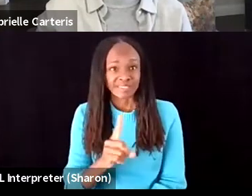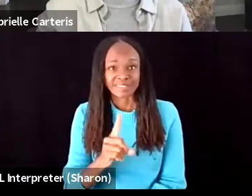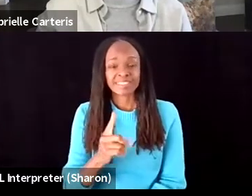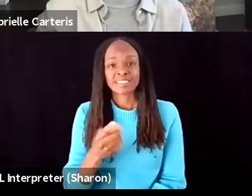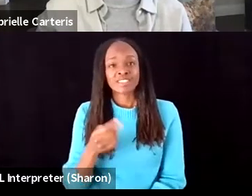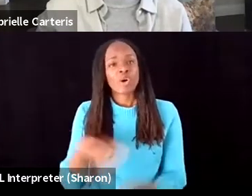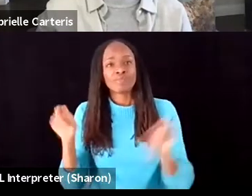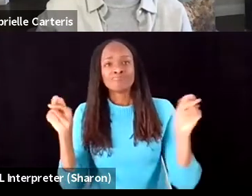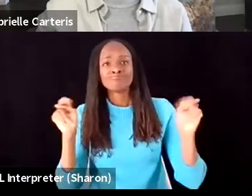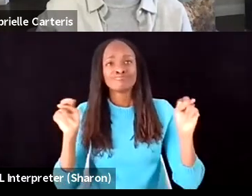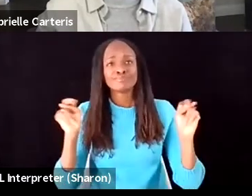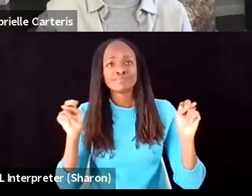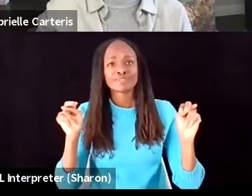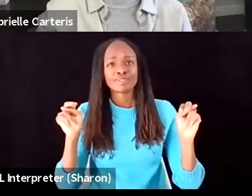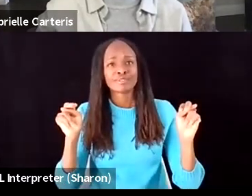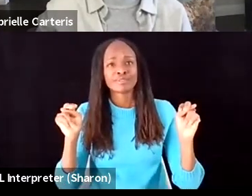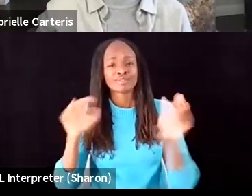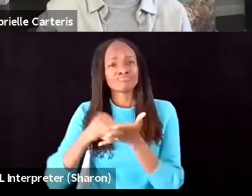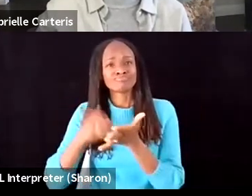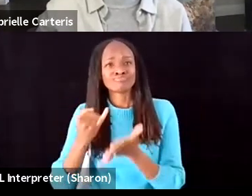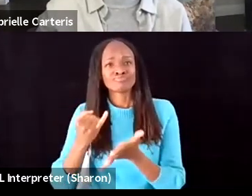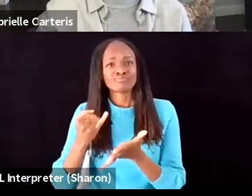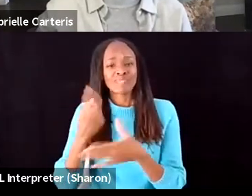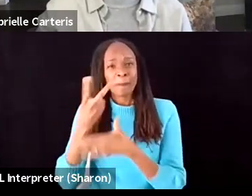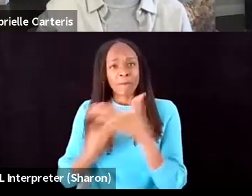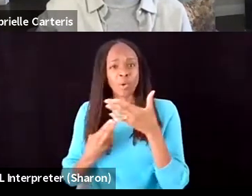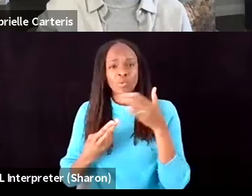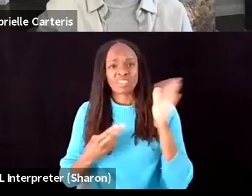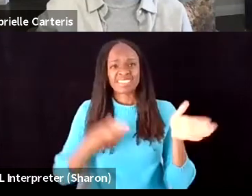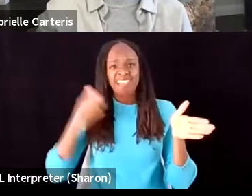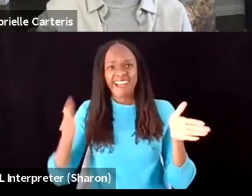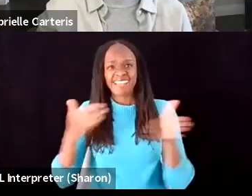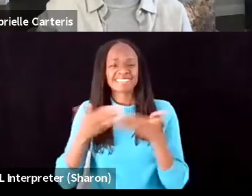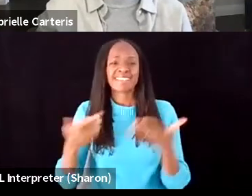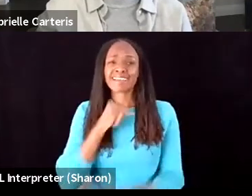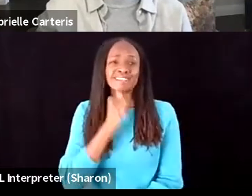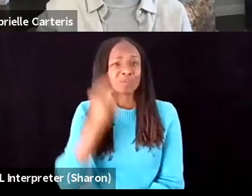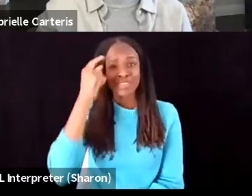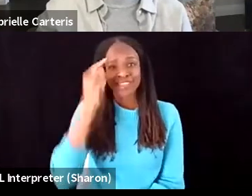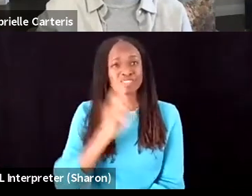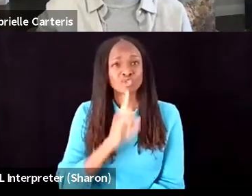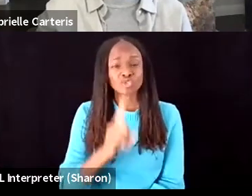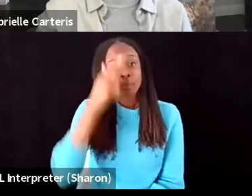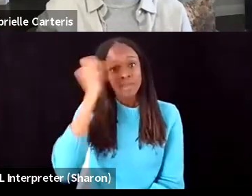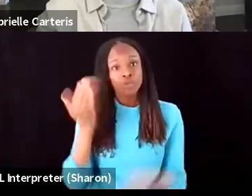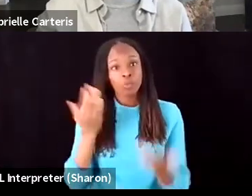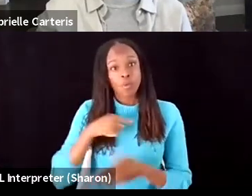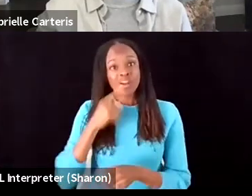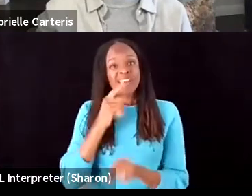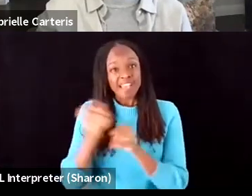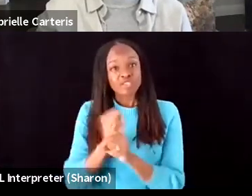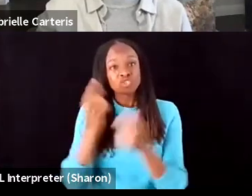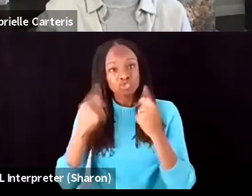objective journalism is the both sides thing, I don't think is really true, because what we're actually trying to get to